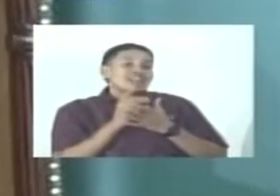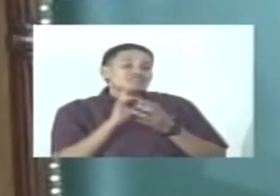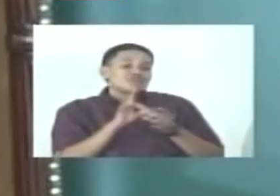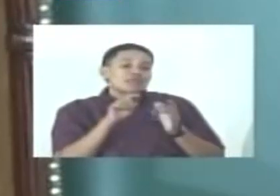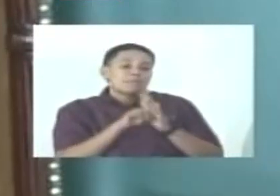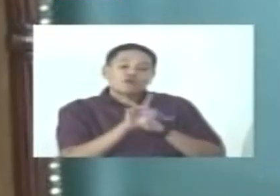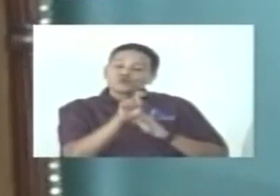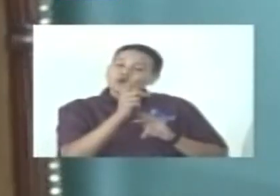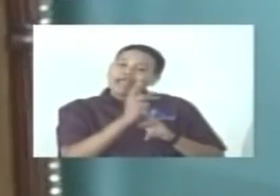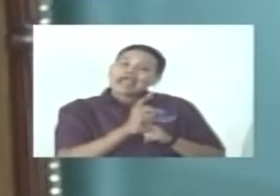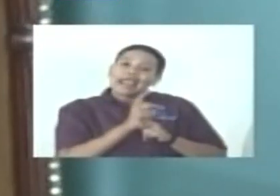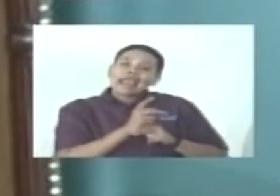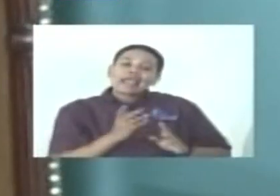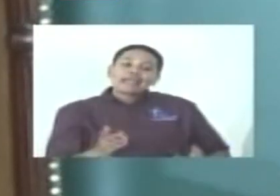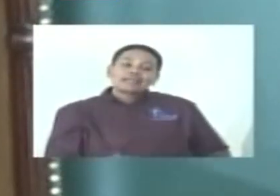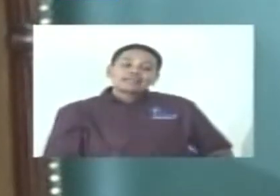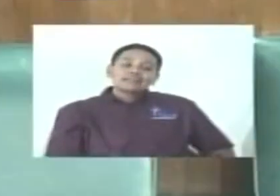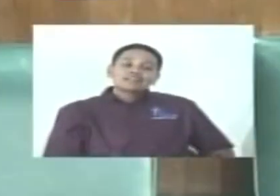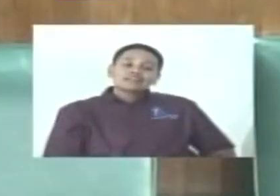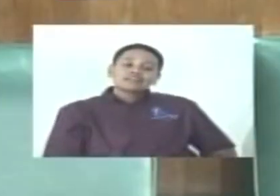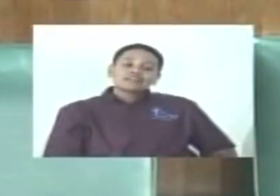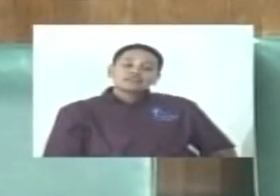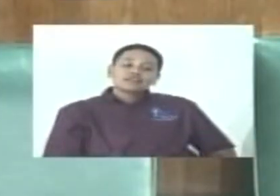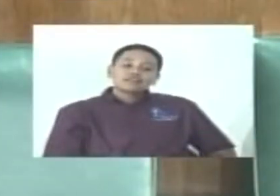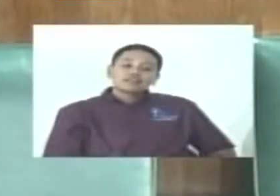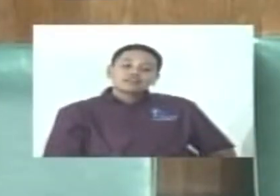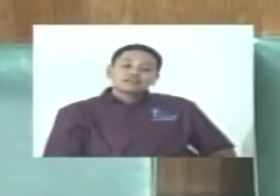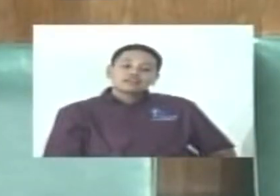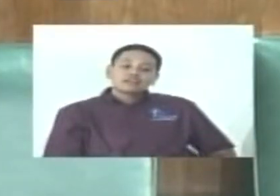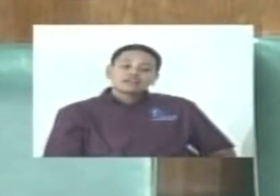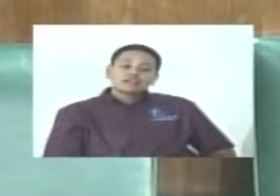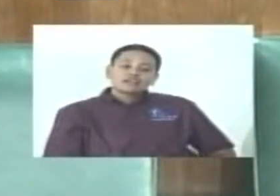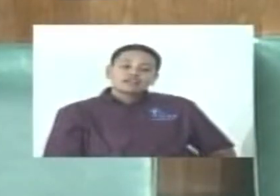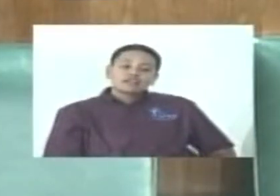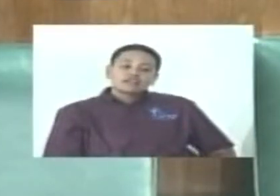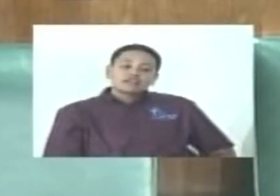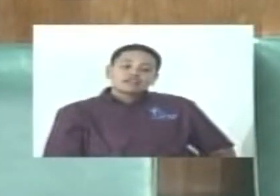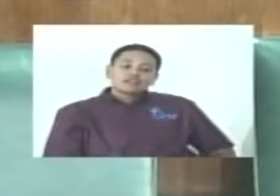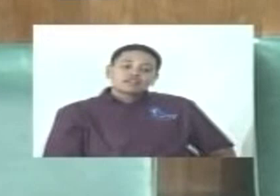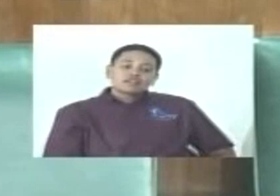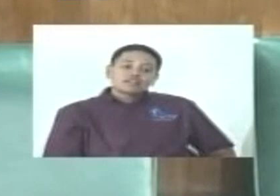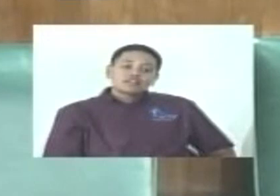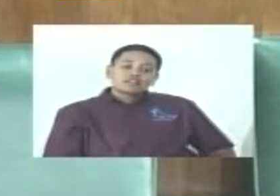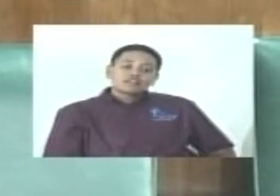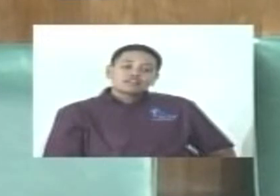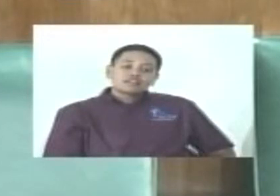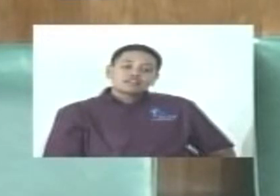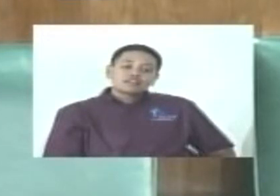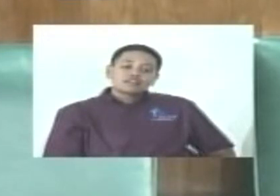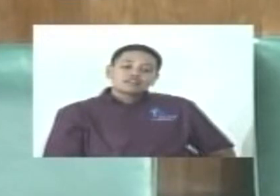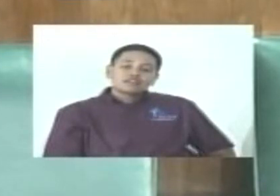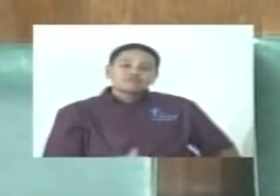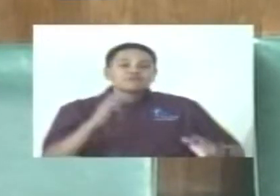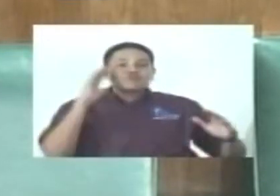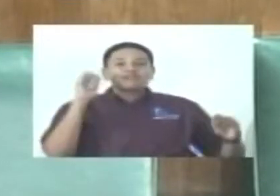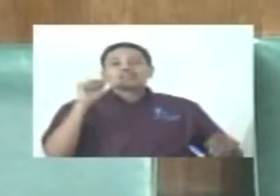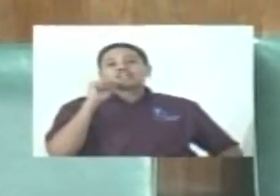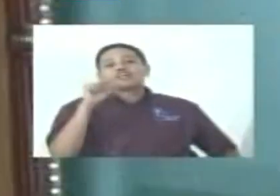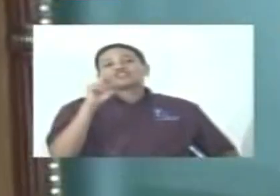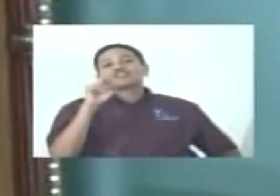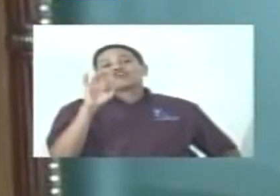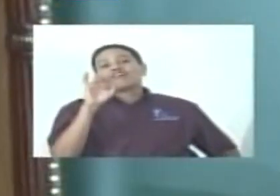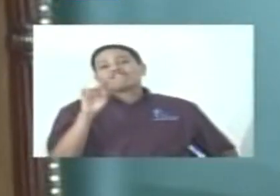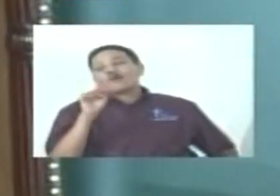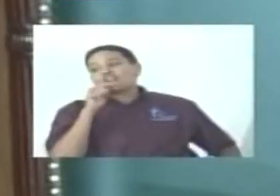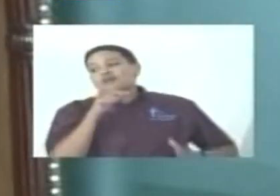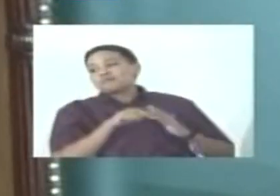you should be, maybe there's no murder that George Floyd was murder, Eric Garner was murder. Oh, No, no, I don't take me down that